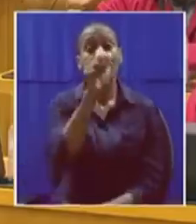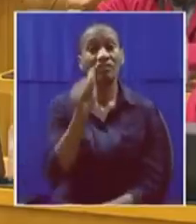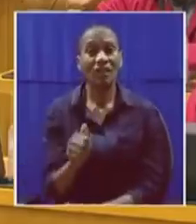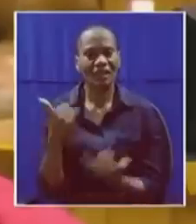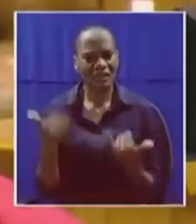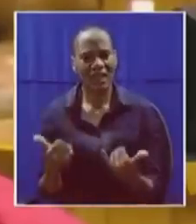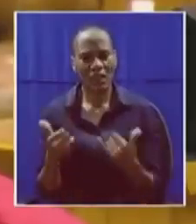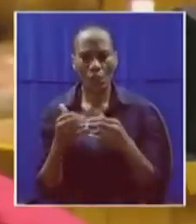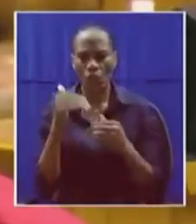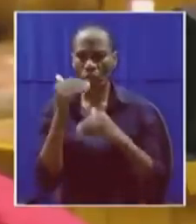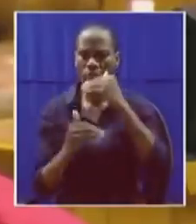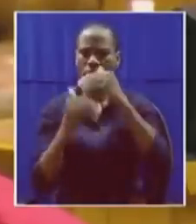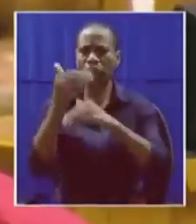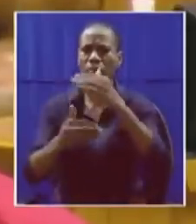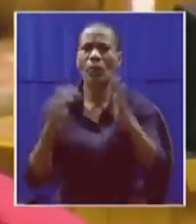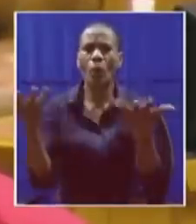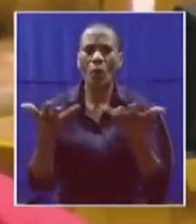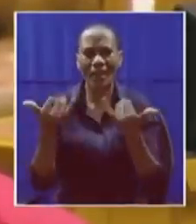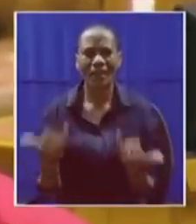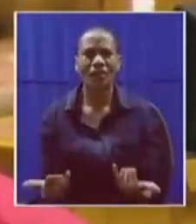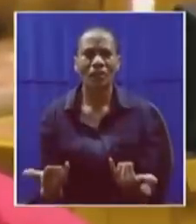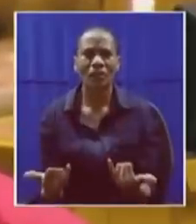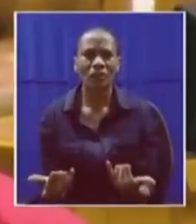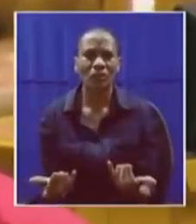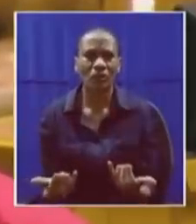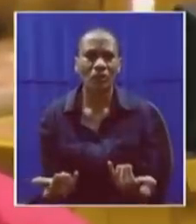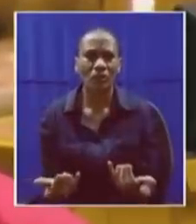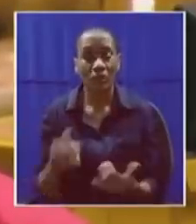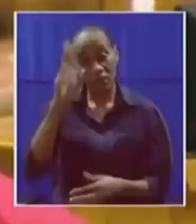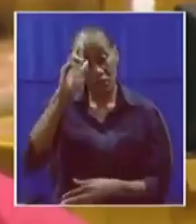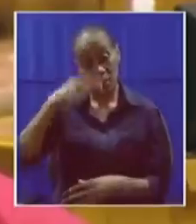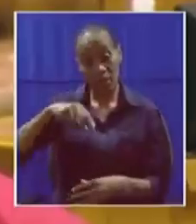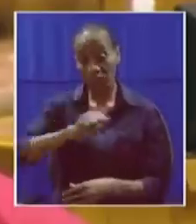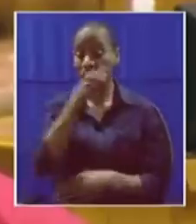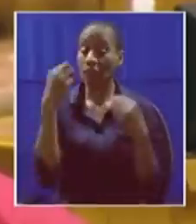be? And taking into account that we're busy constructing